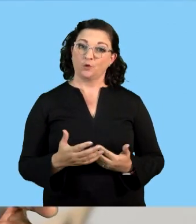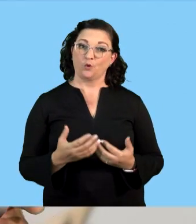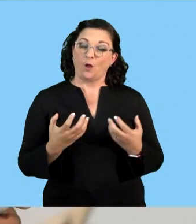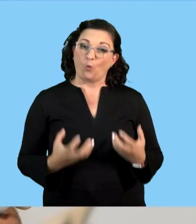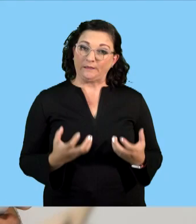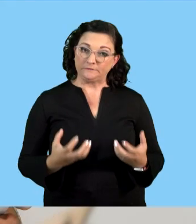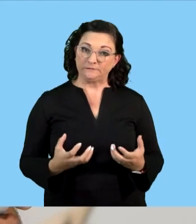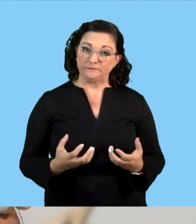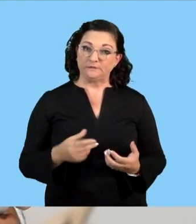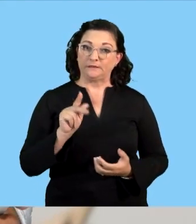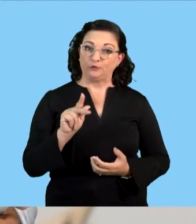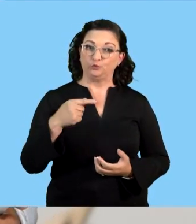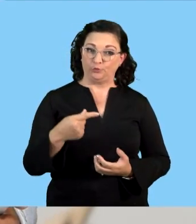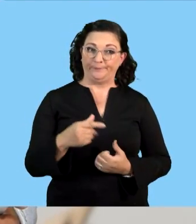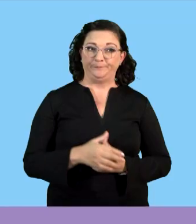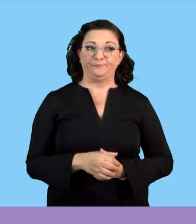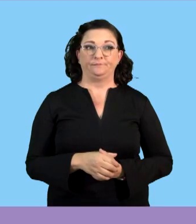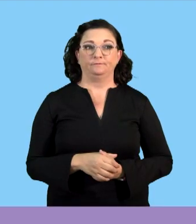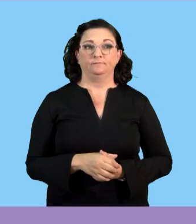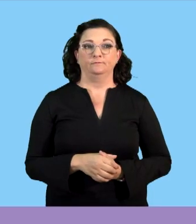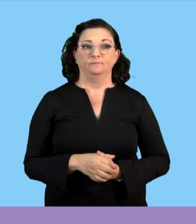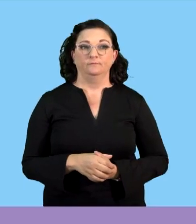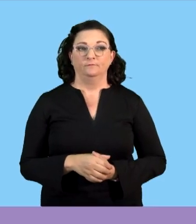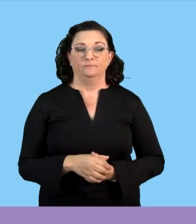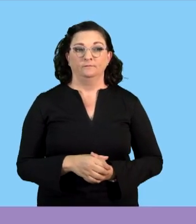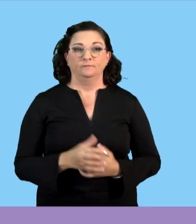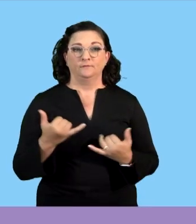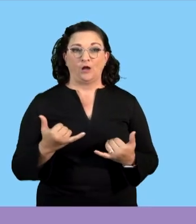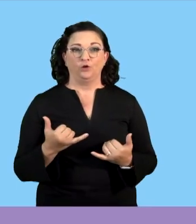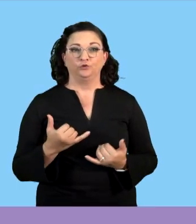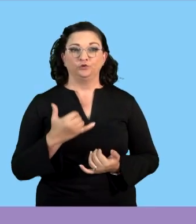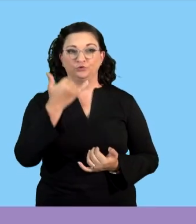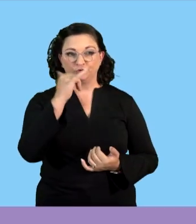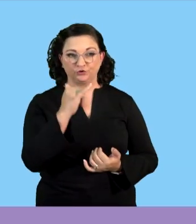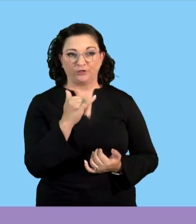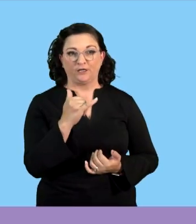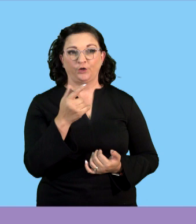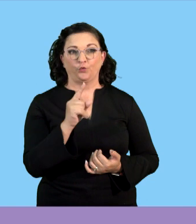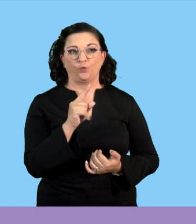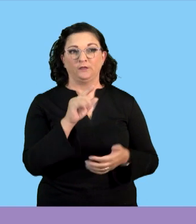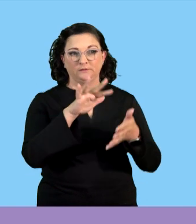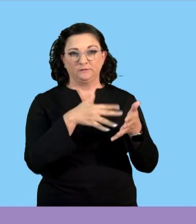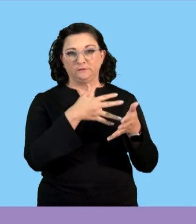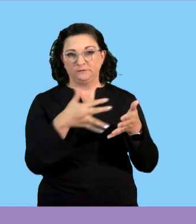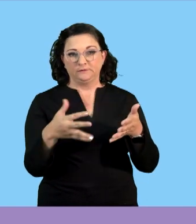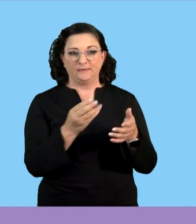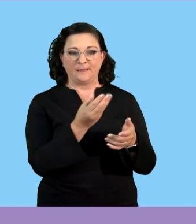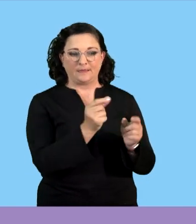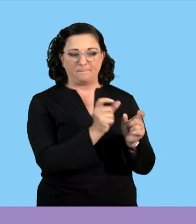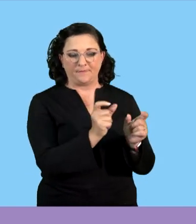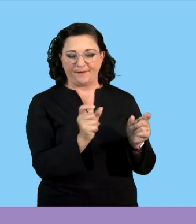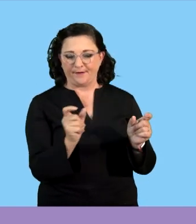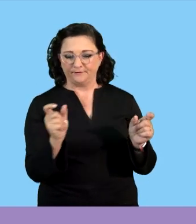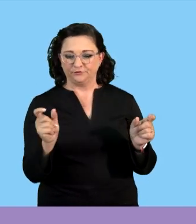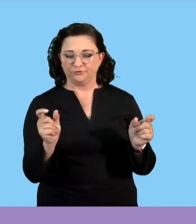which is a mass in kilograms. So we're going to check the row where we talk about